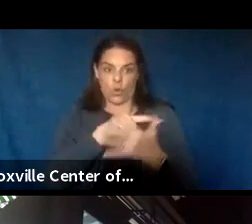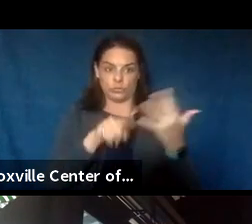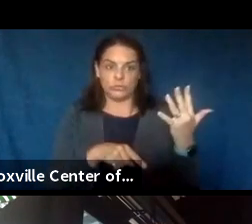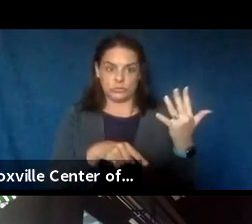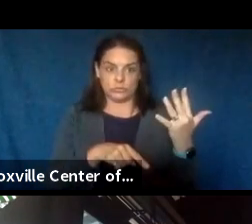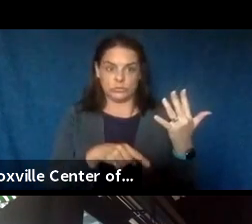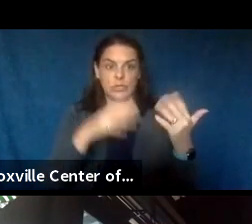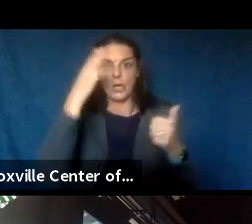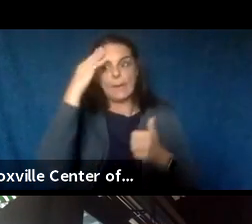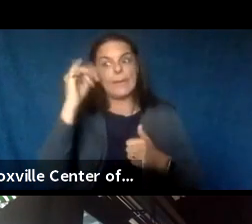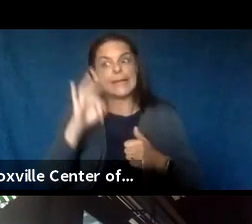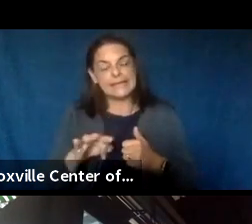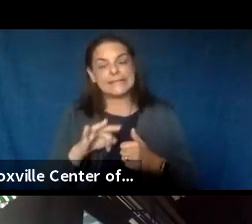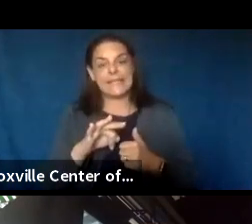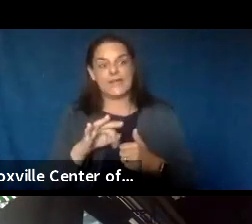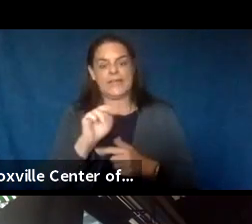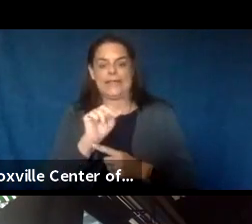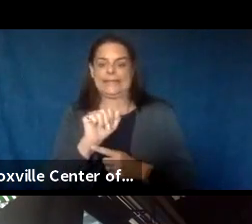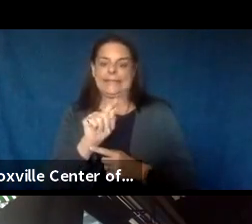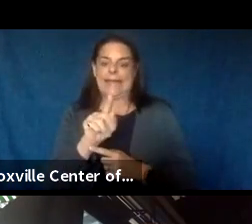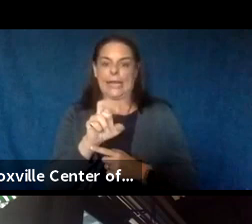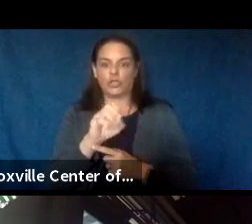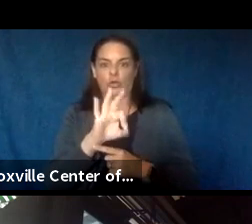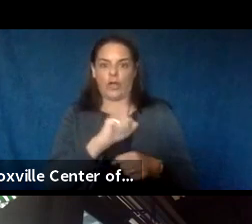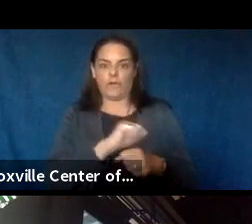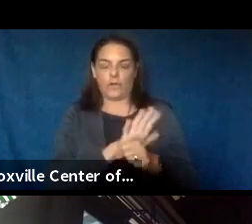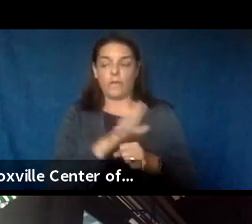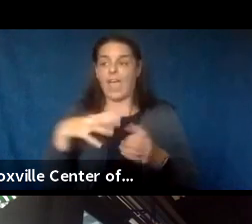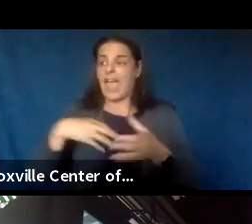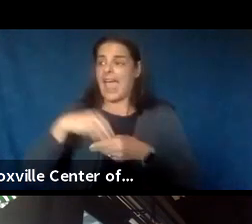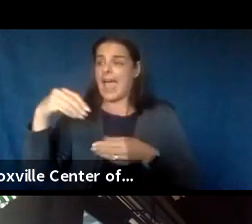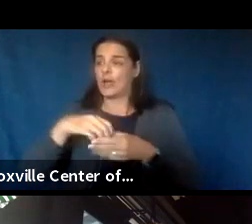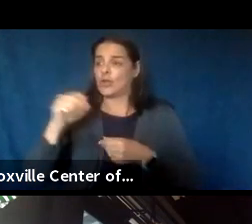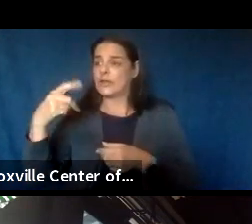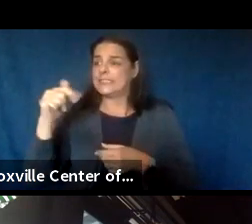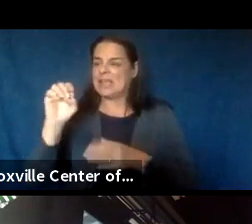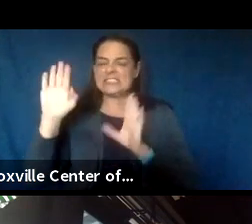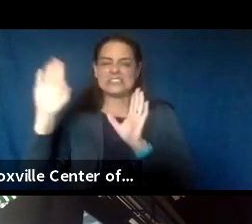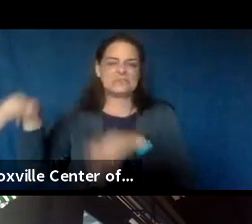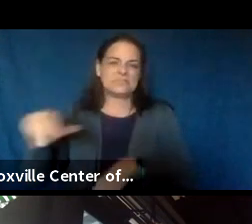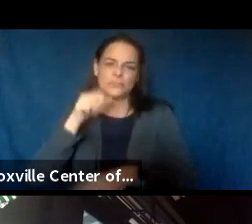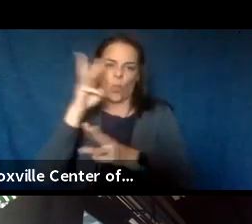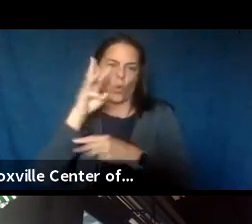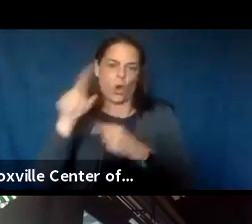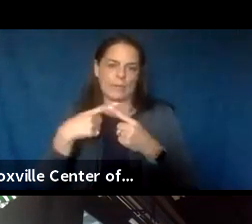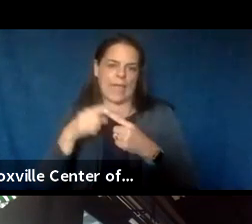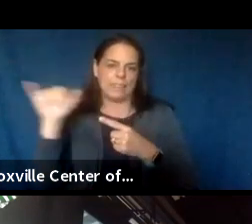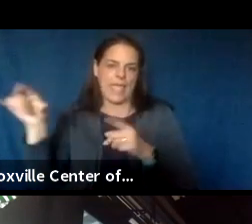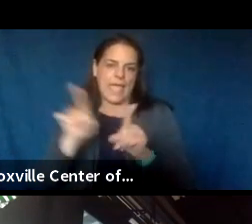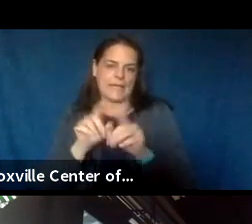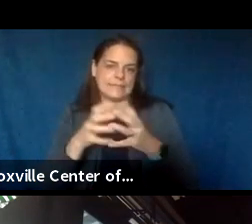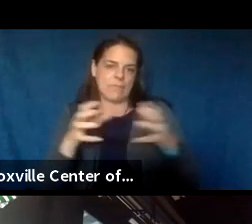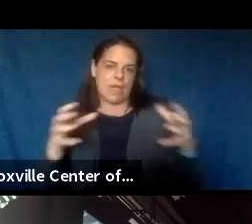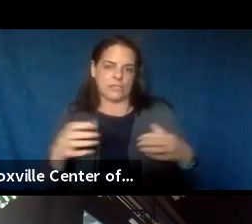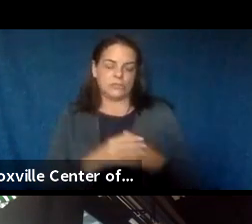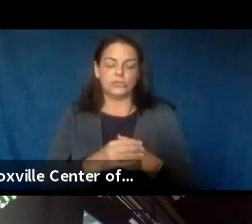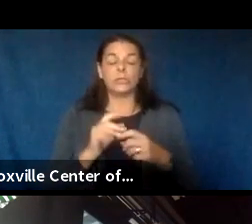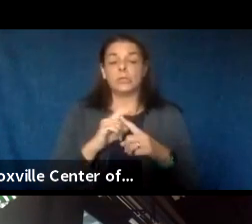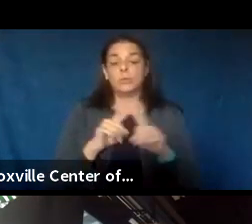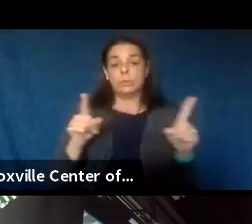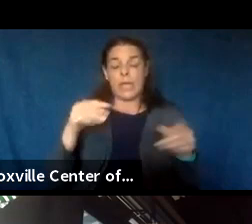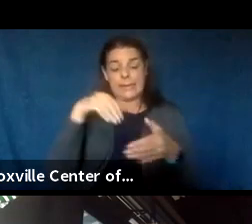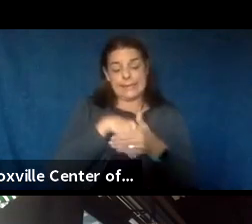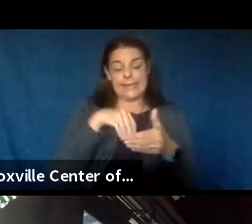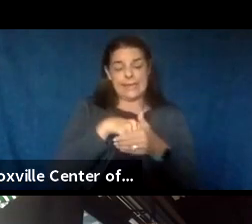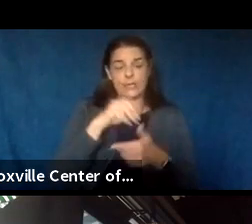on the nature of COVID-19, outdoor spaces do not concern me as much. Yeah. But,